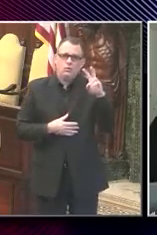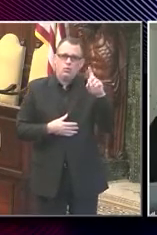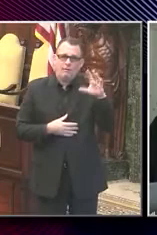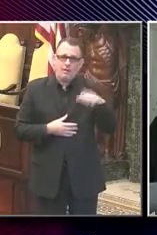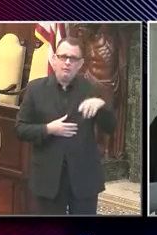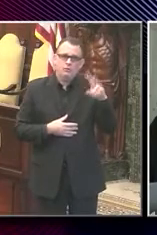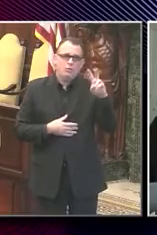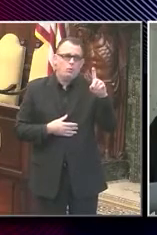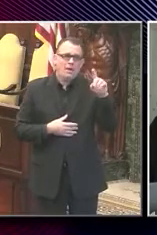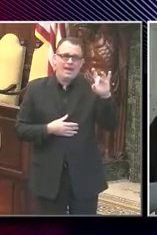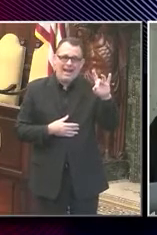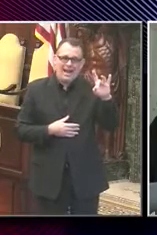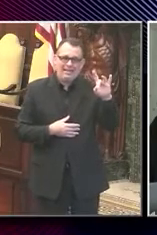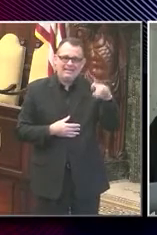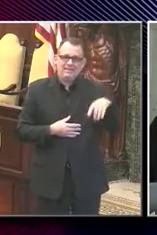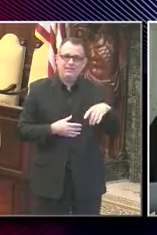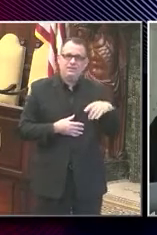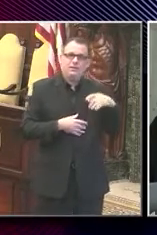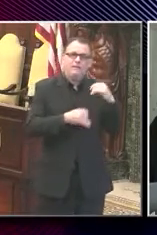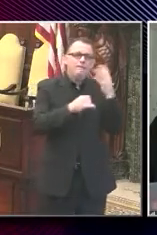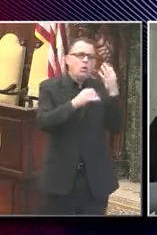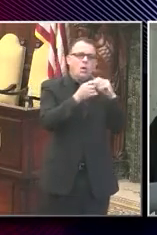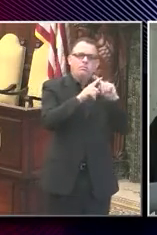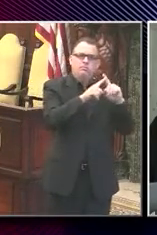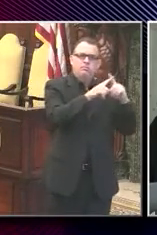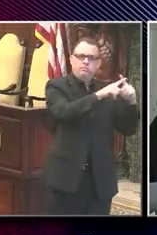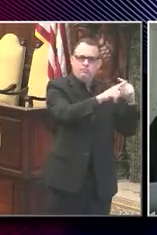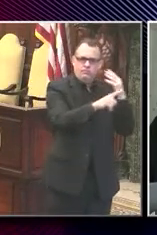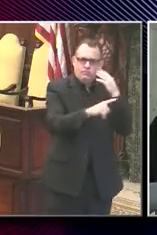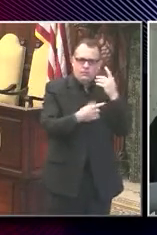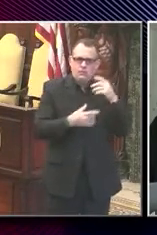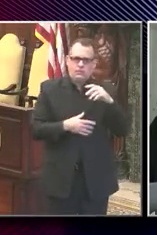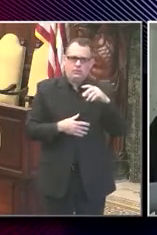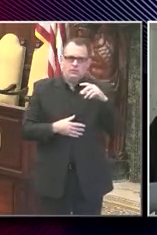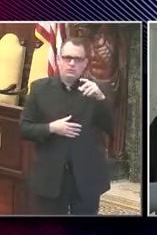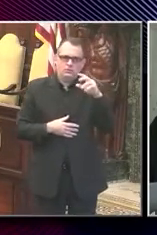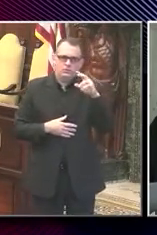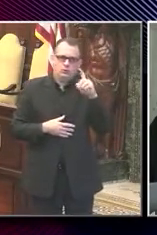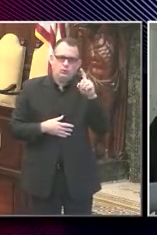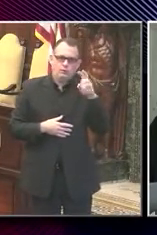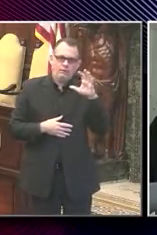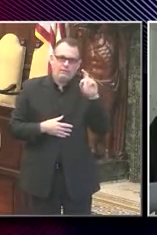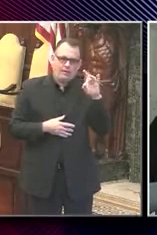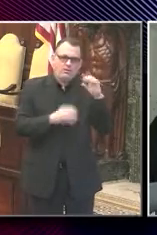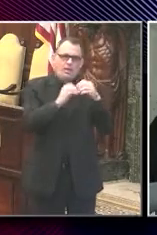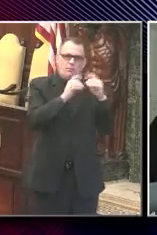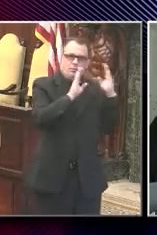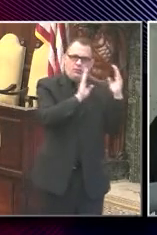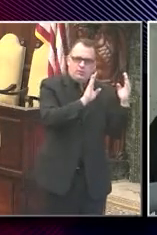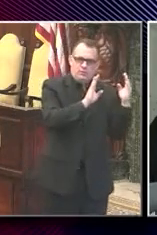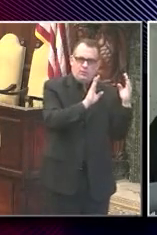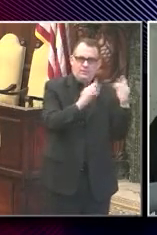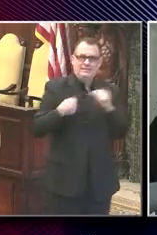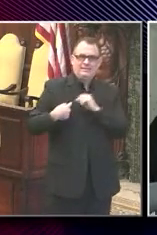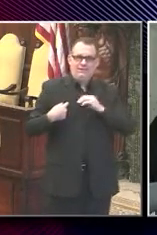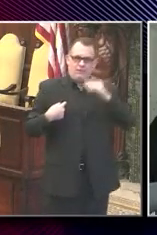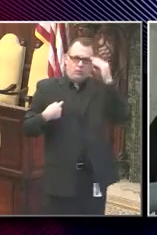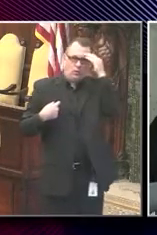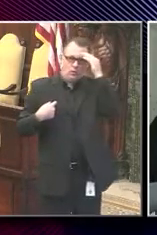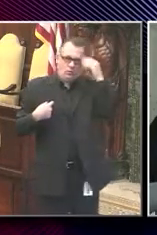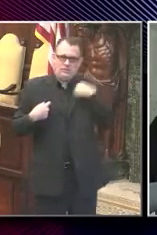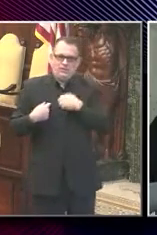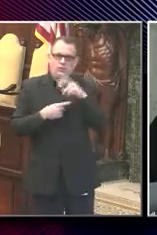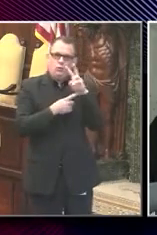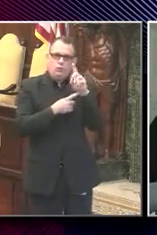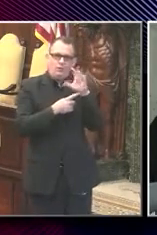215-218, then 4 more digits. 215-218, 4 more digits. That's our contact tracing staff. If you don't pick up the phone, they'll